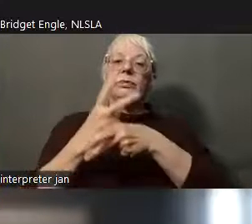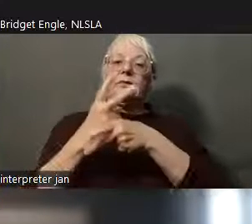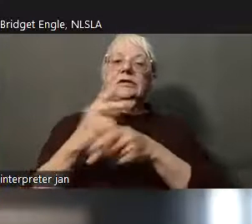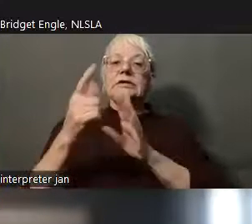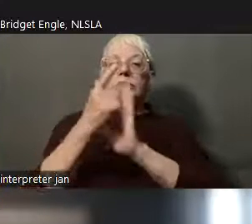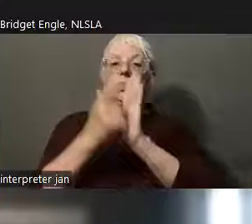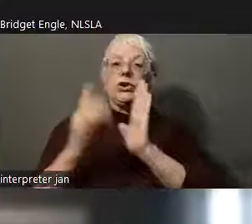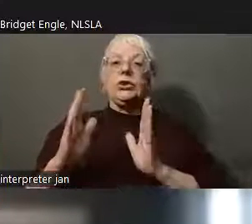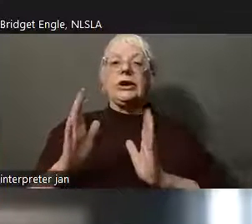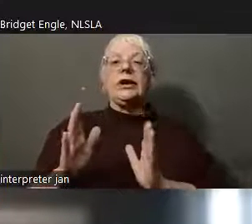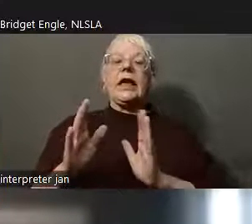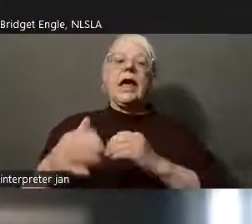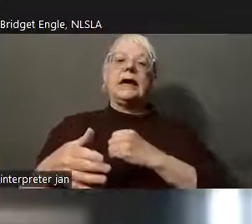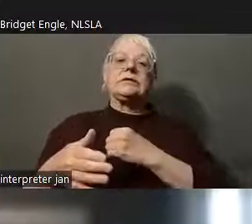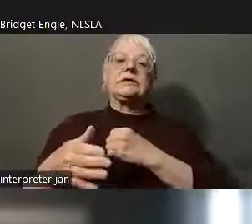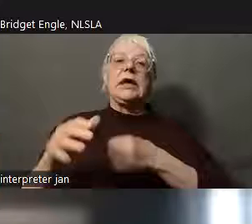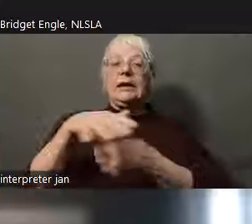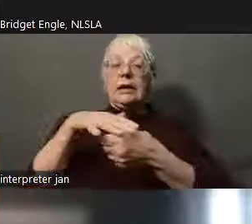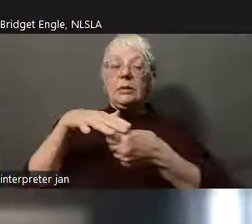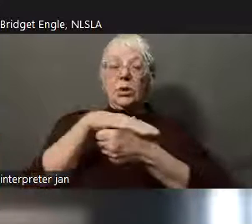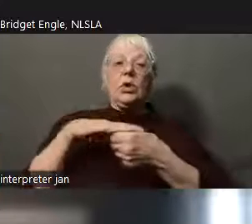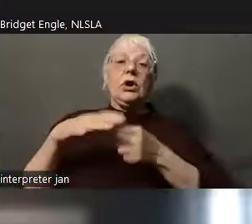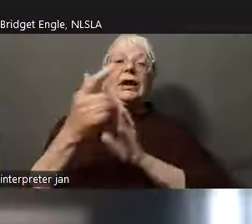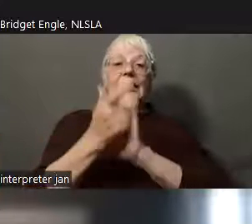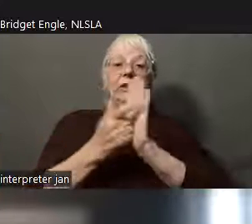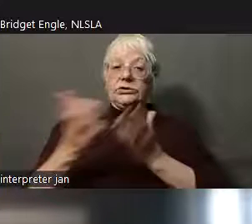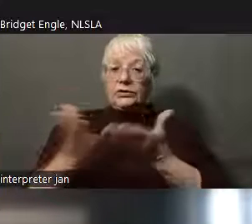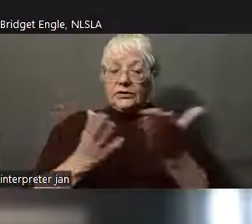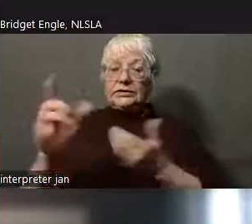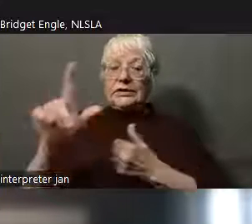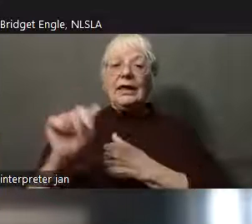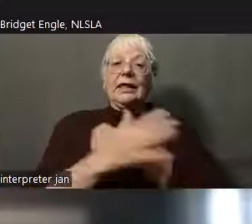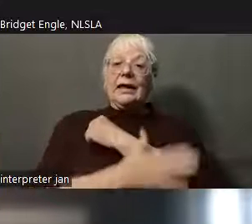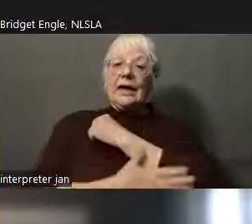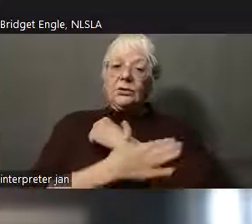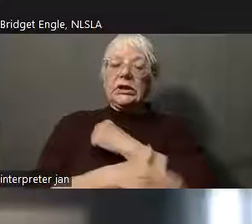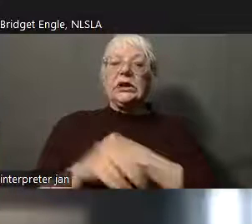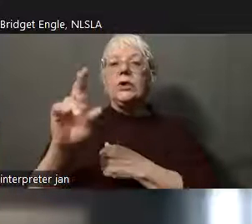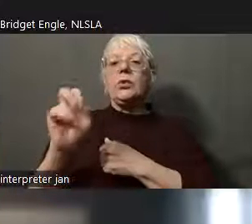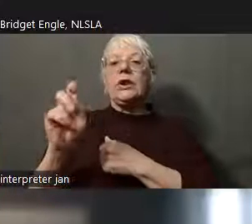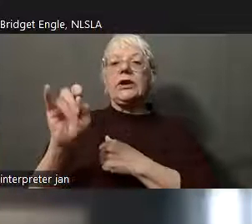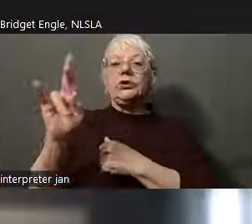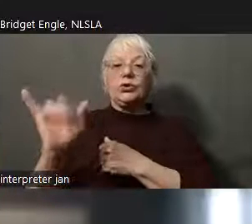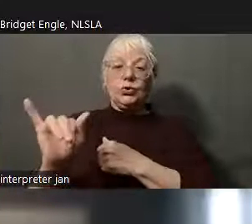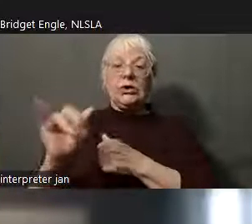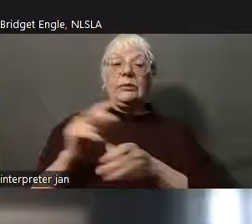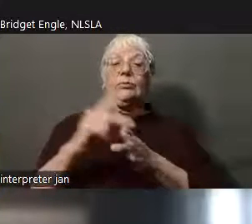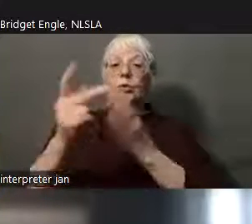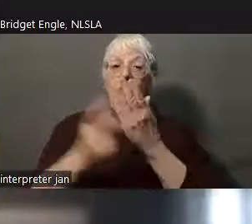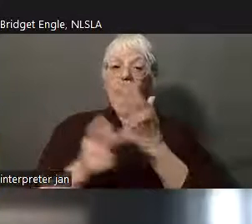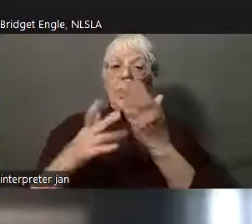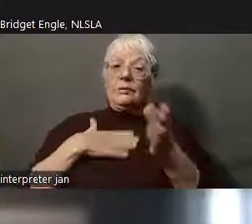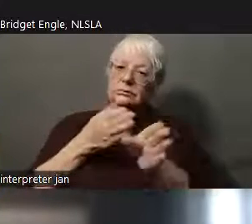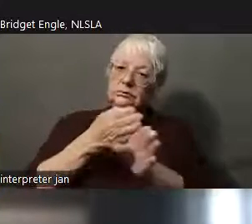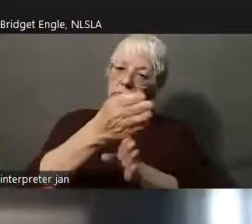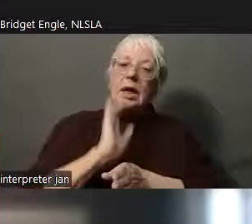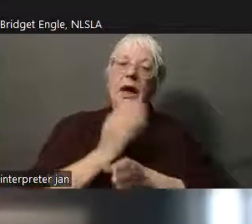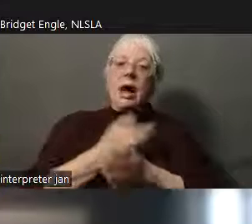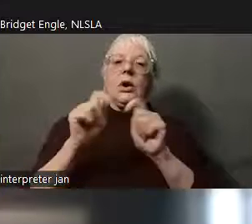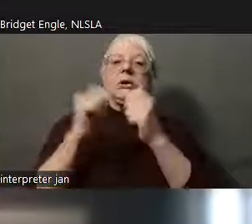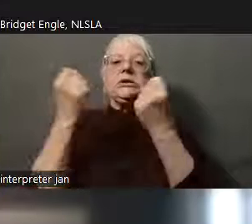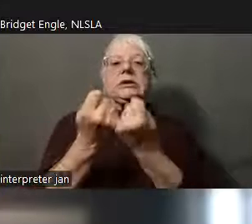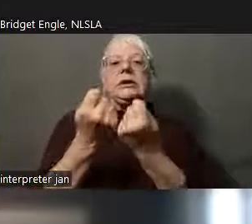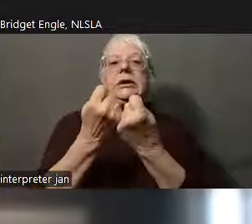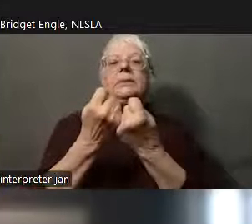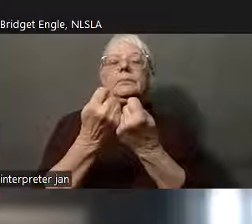Neighborhood Legal Services of LA County. I supervise our reentry program. And what our team is seeing